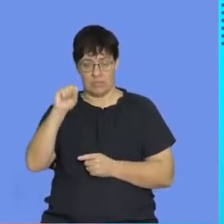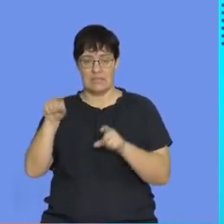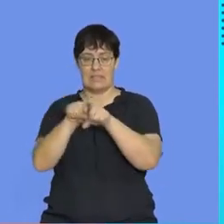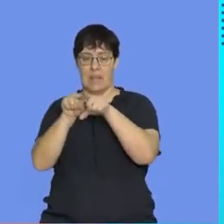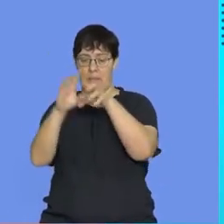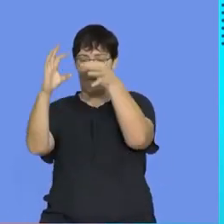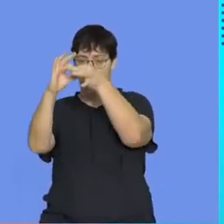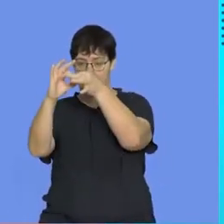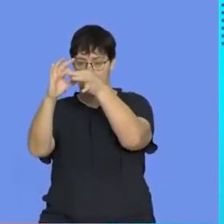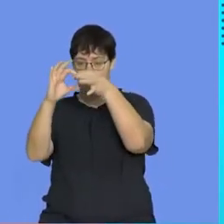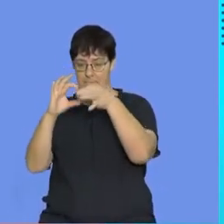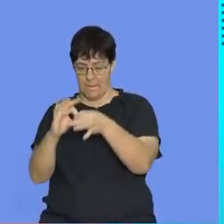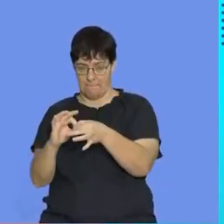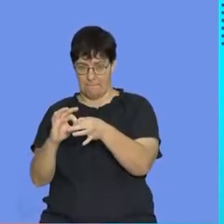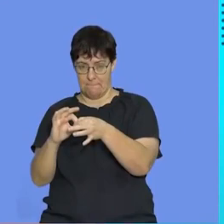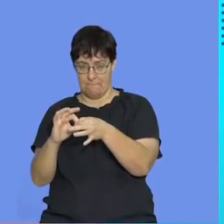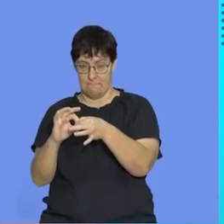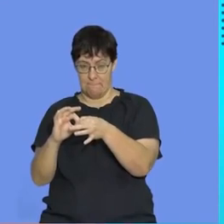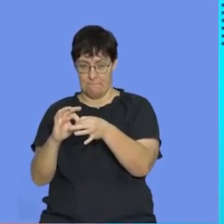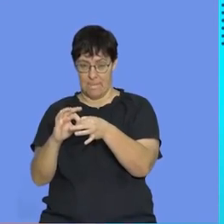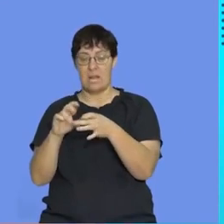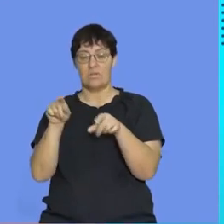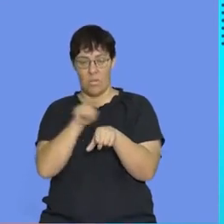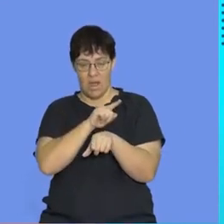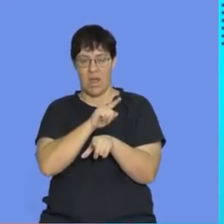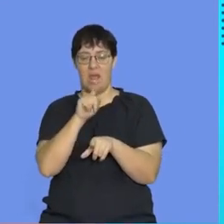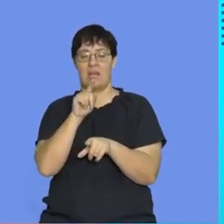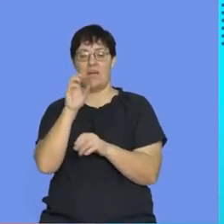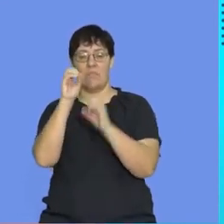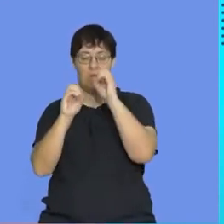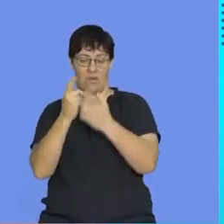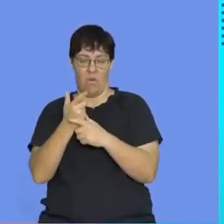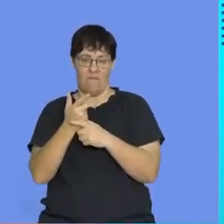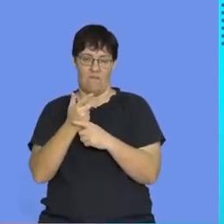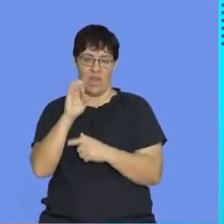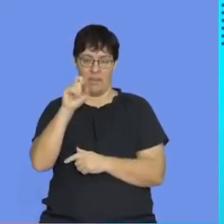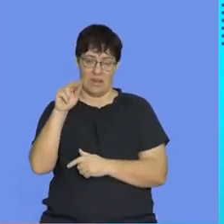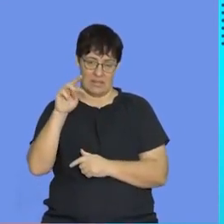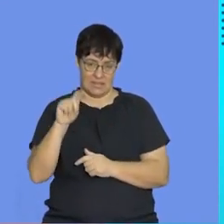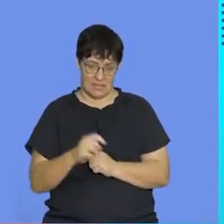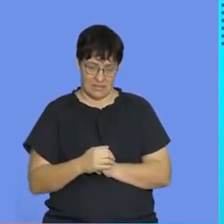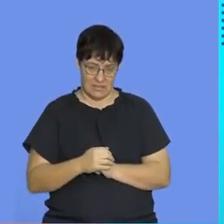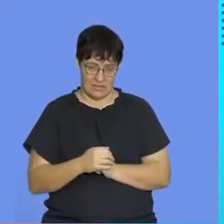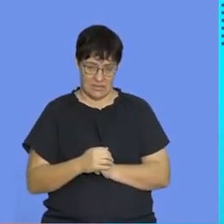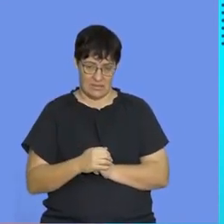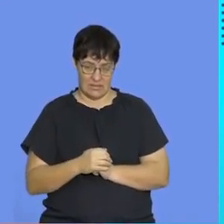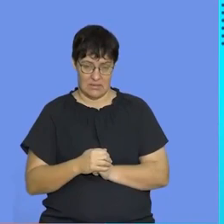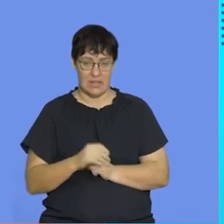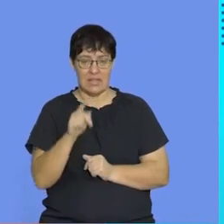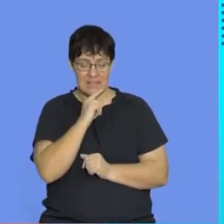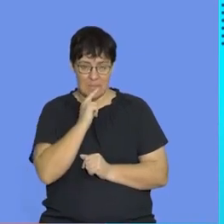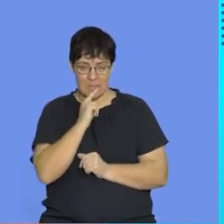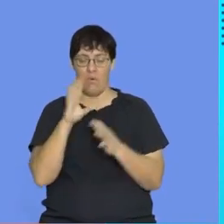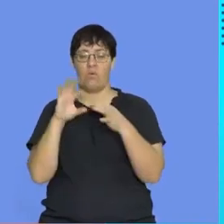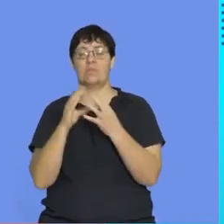joined together. Hence, we talk of molecules of an element. But on the other hand, we also have molecules of what? Of compounds,